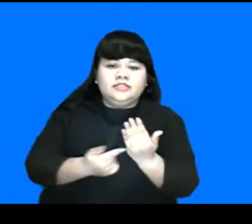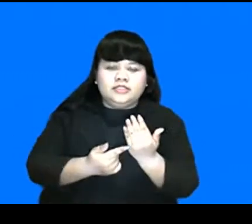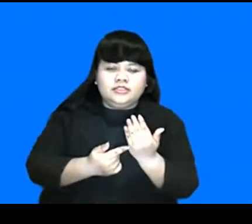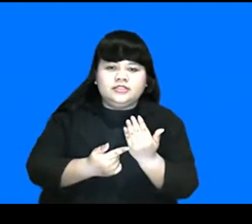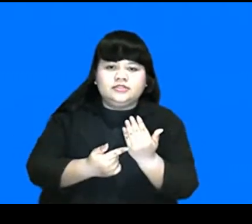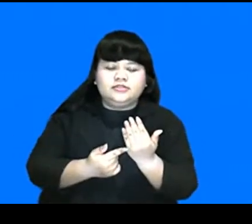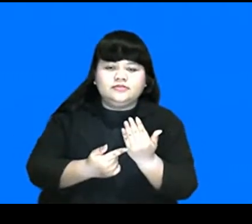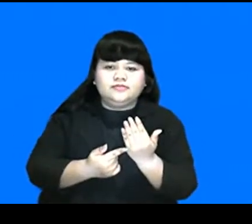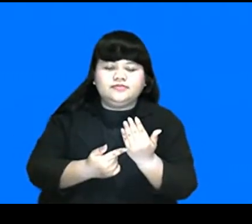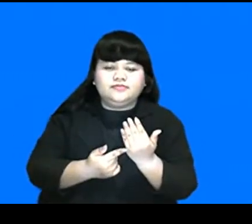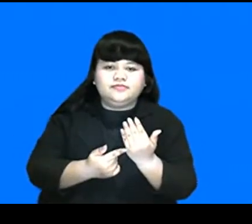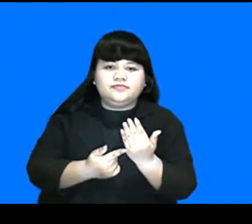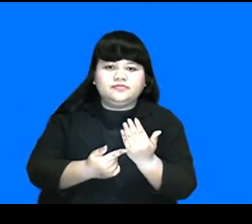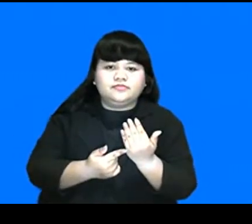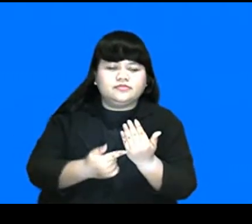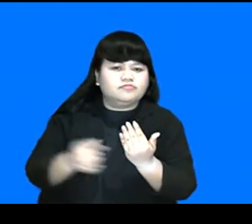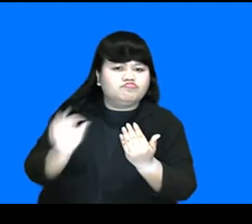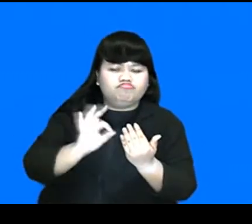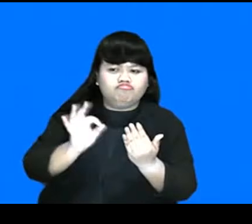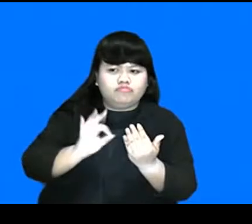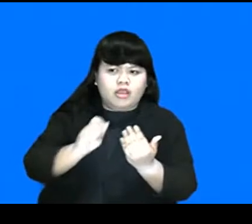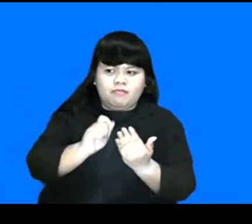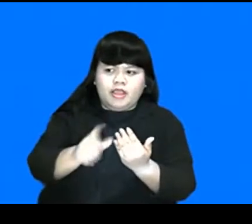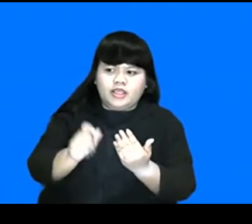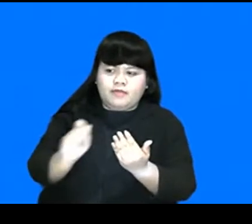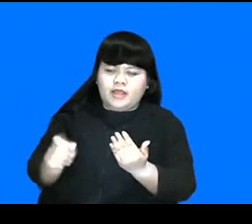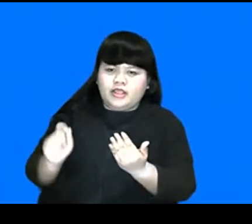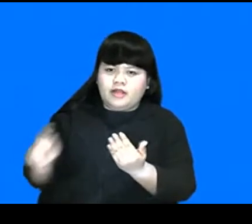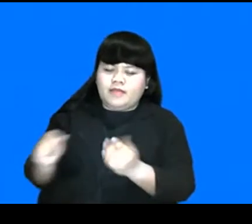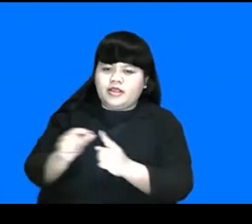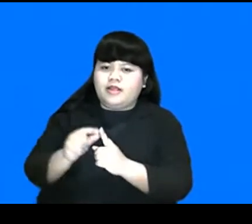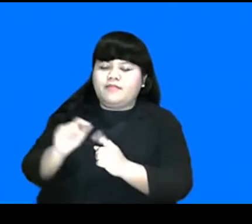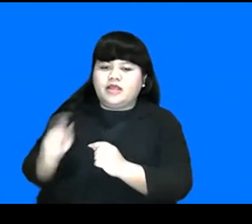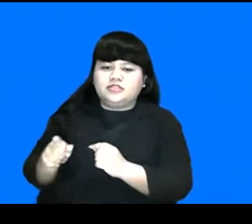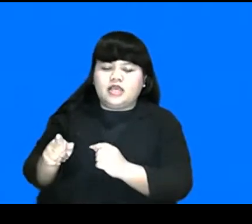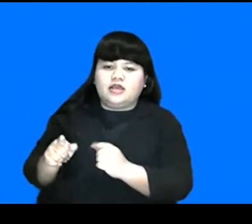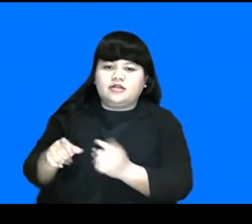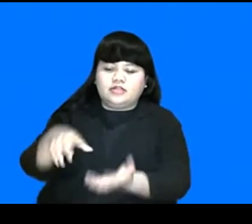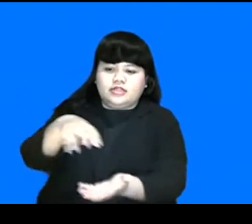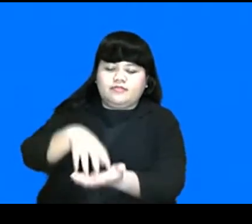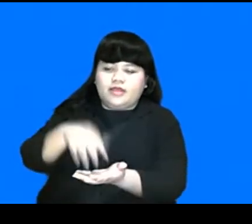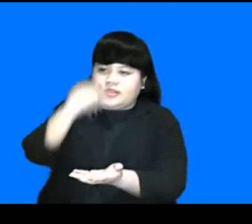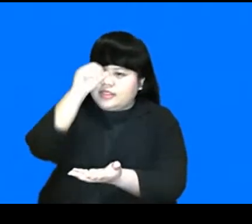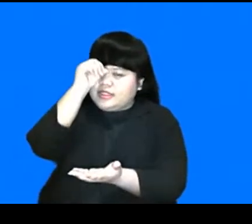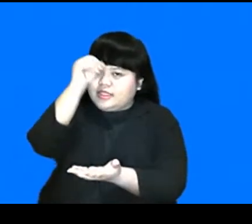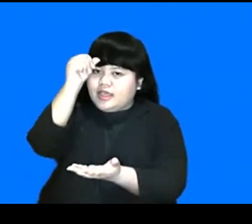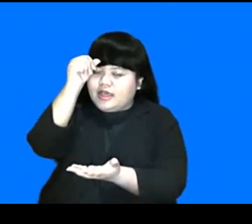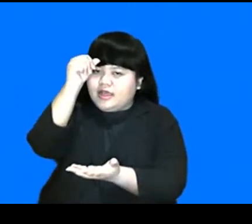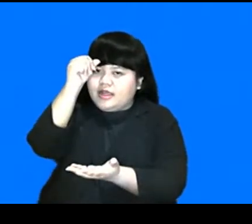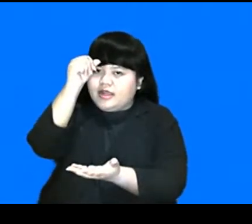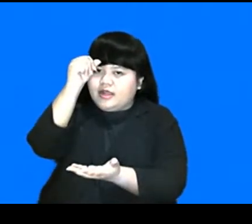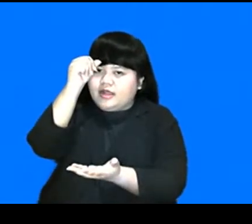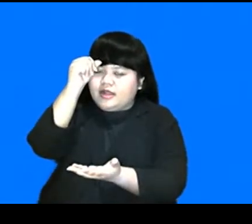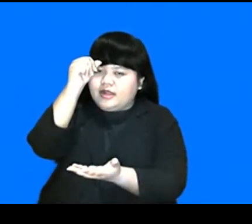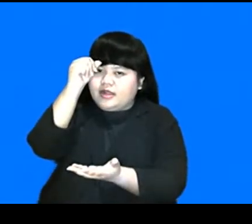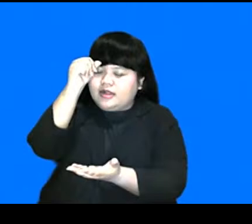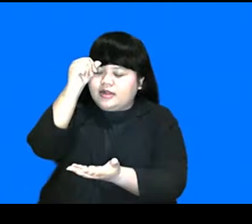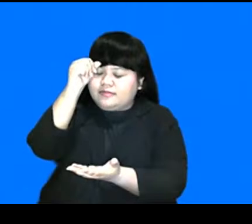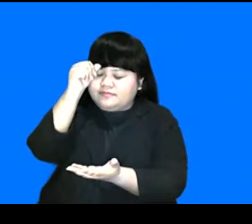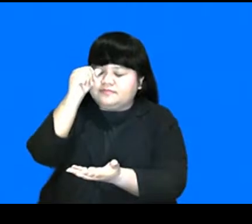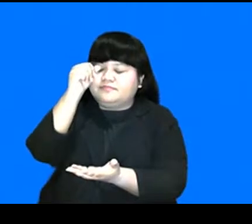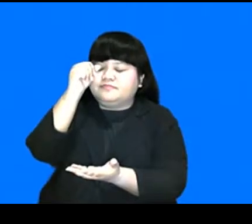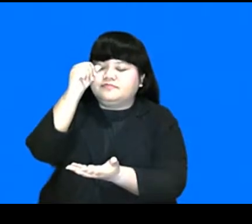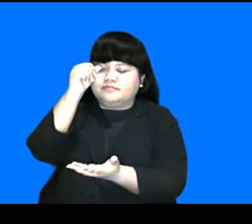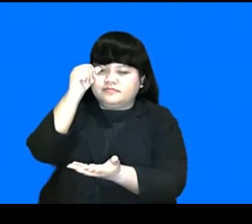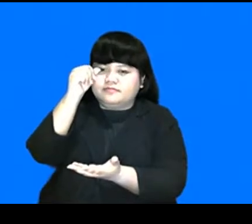in countries like Indonesia, India, etc., because they're not physically present. So, yes, so we should throw it to